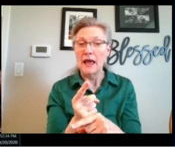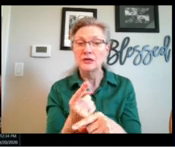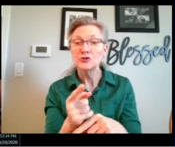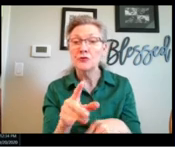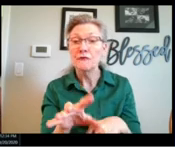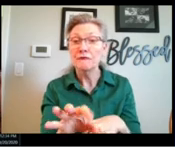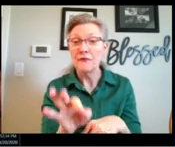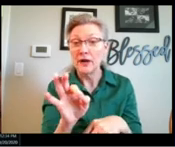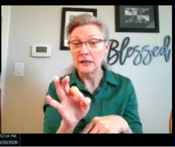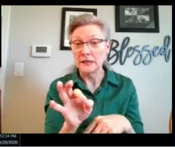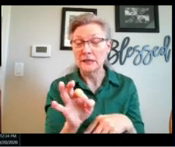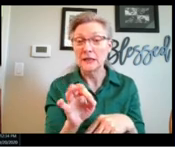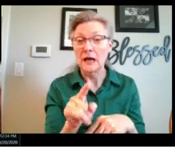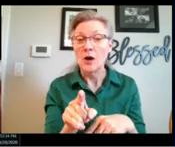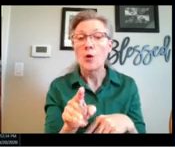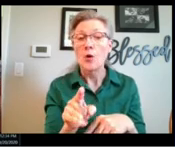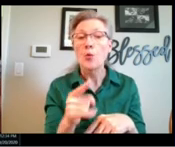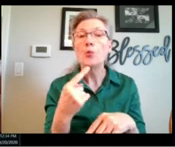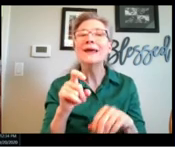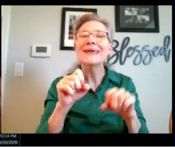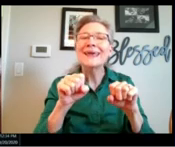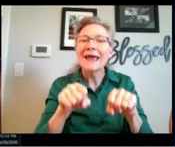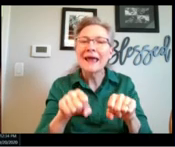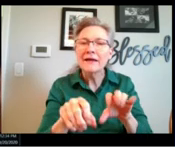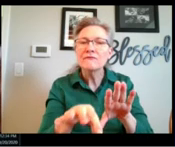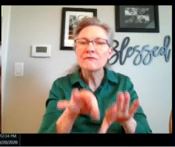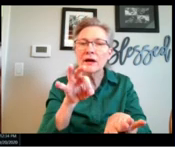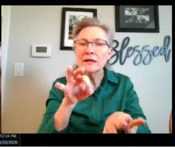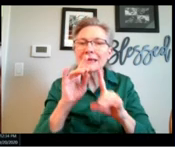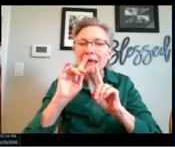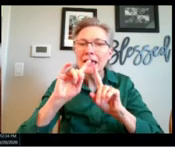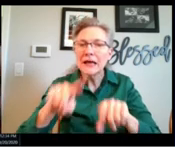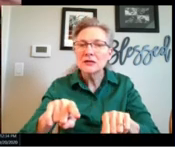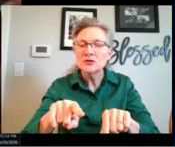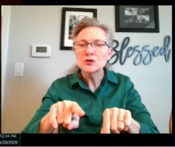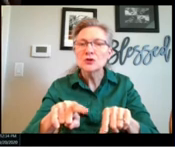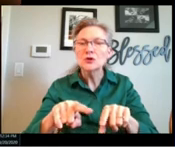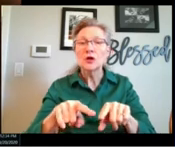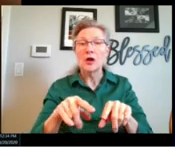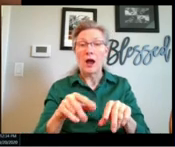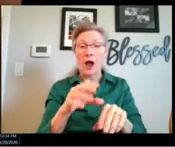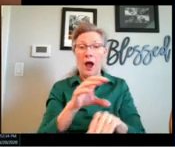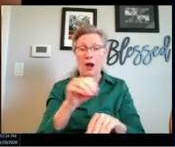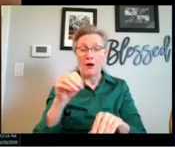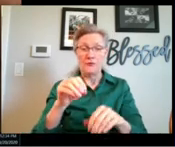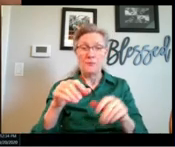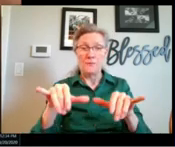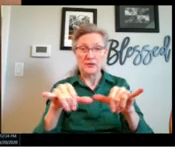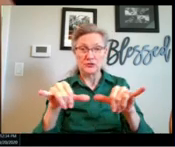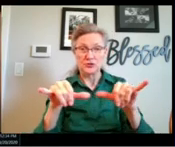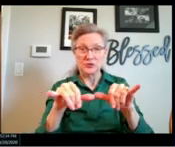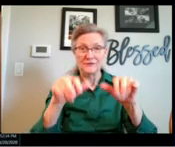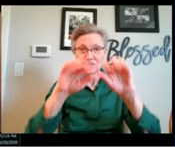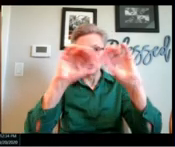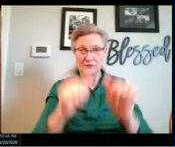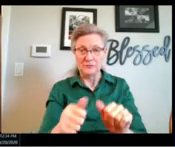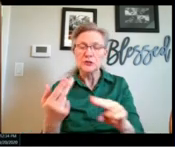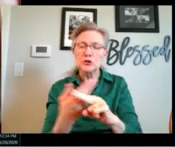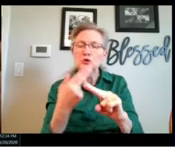my friends, we can find the unknown measures of shapes using the formulas that we already know, right? Using this